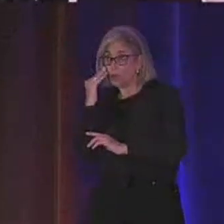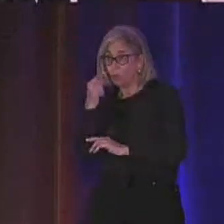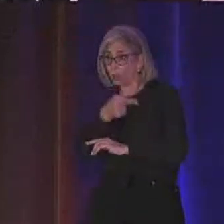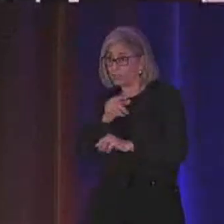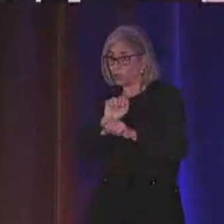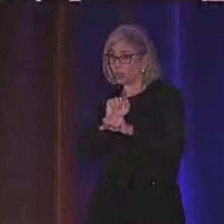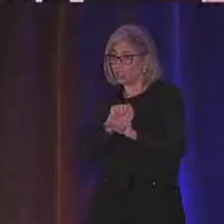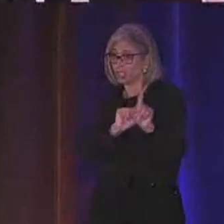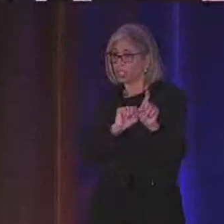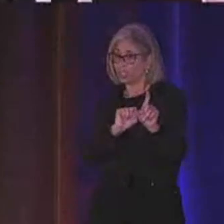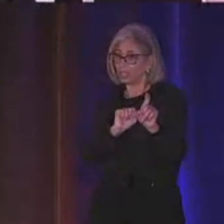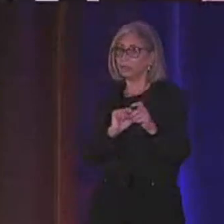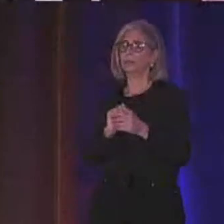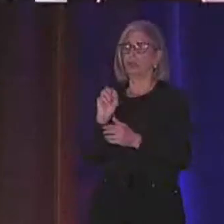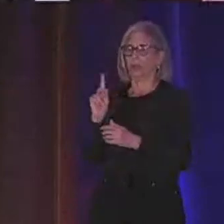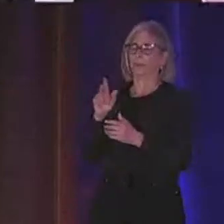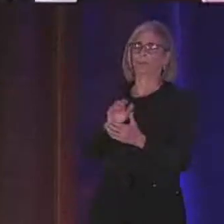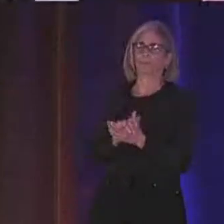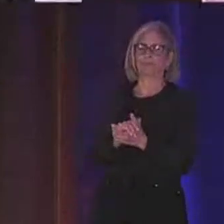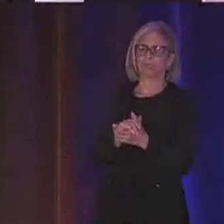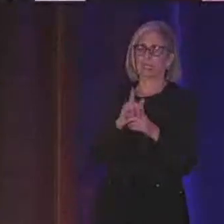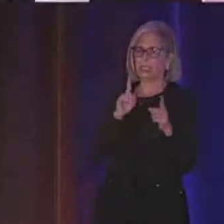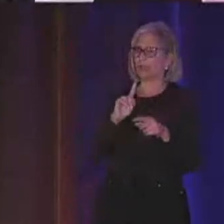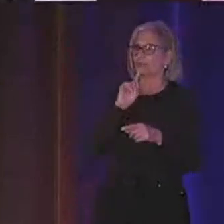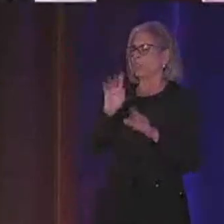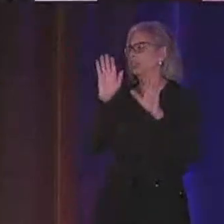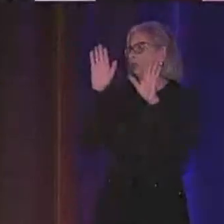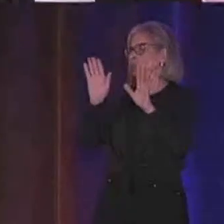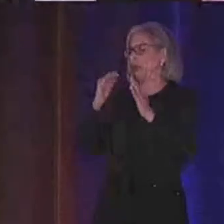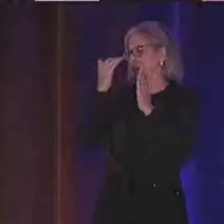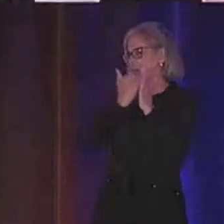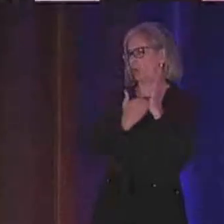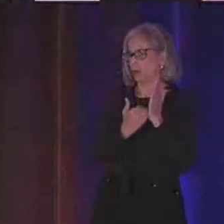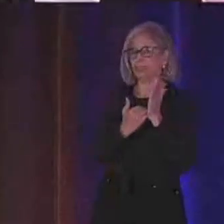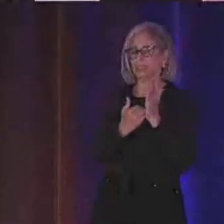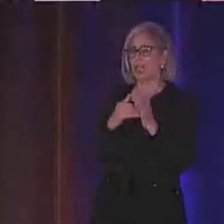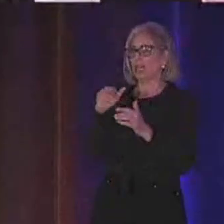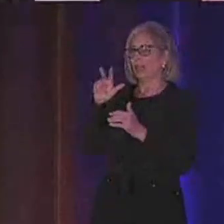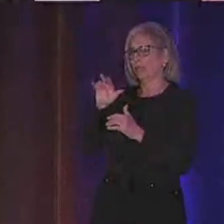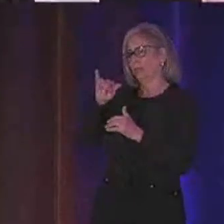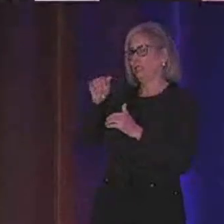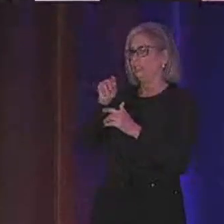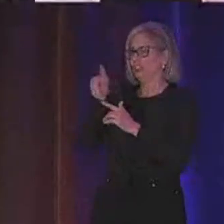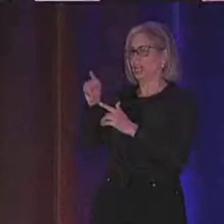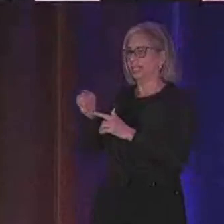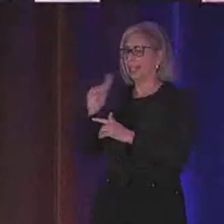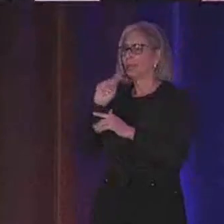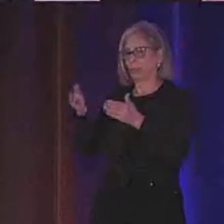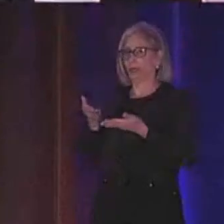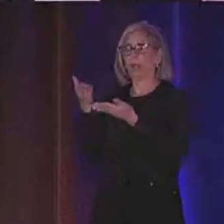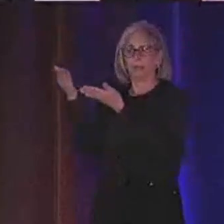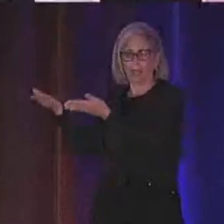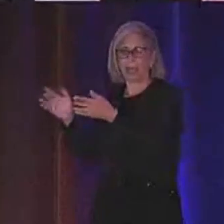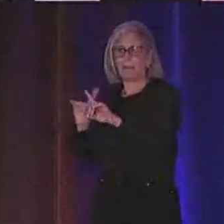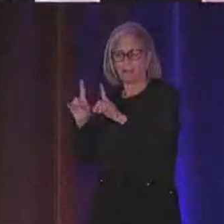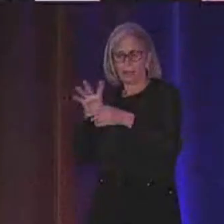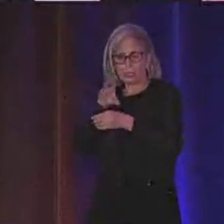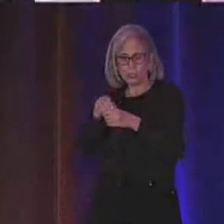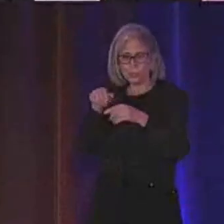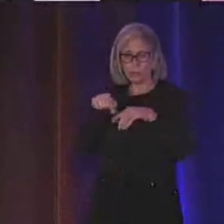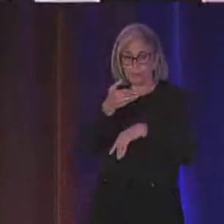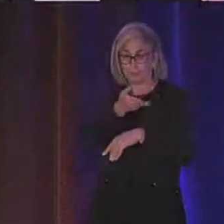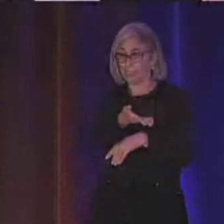work? Yeah, okay. So he's got a really great course on Three.js and React 3 Fiber that I highly recommend. But I included him